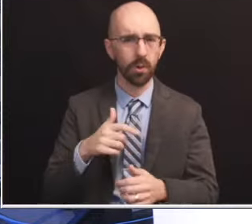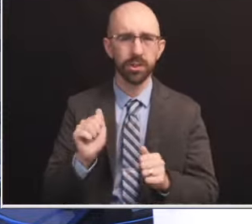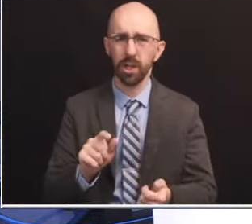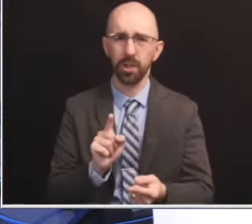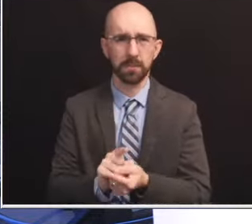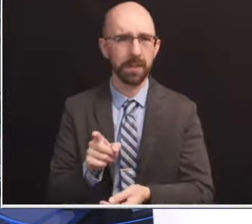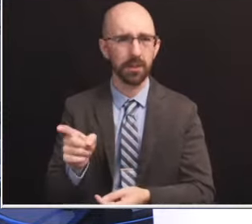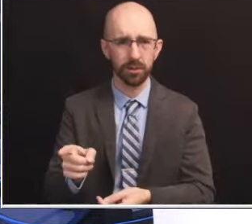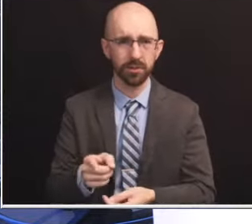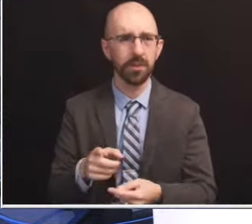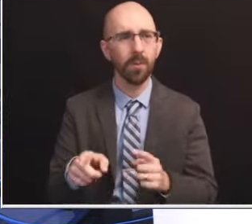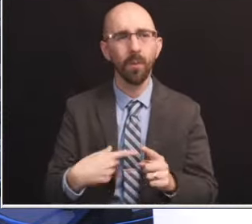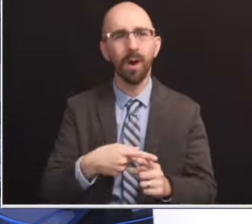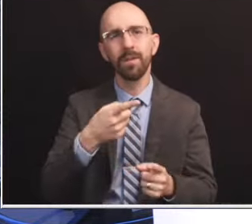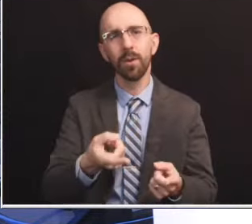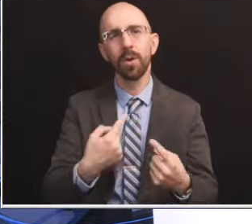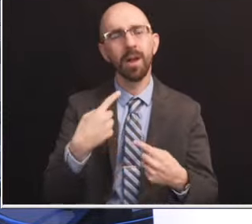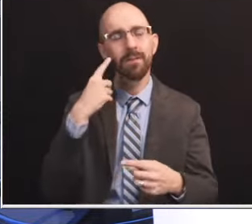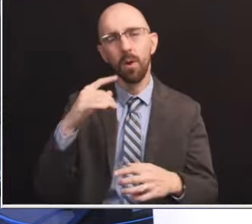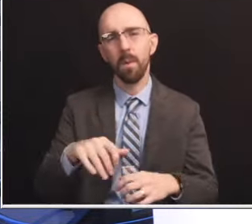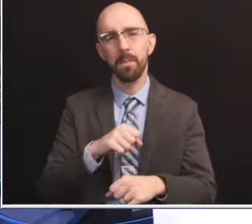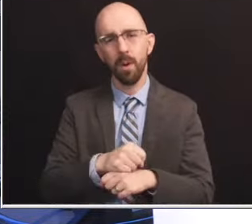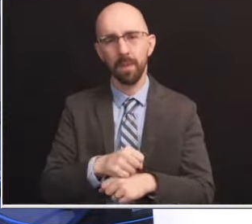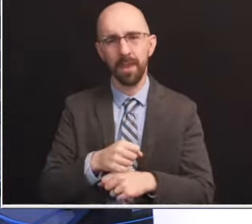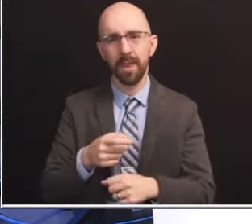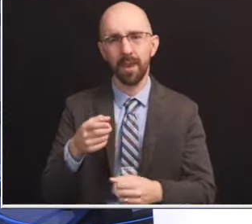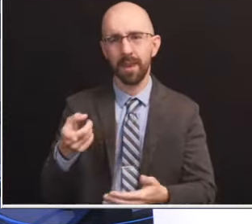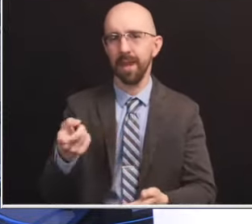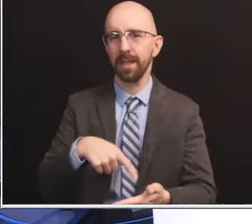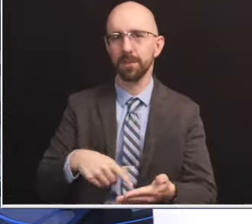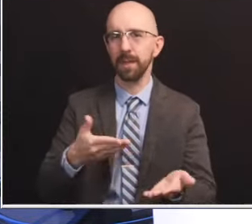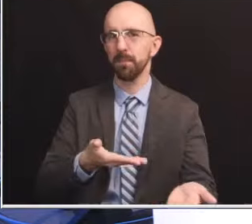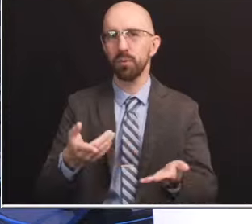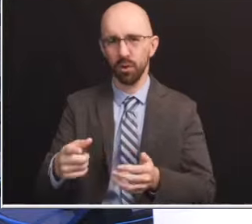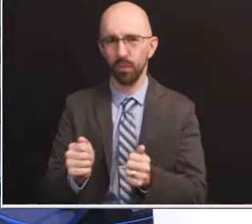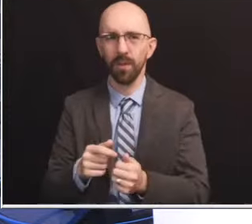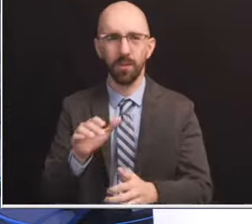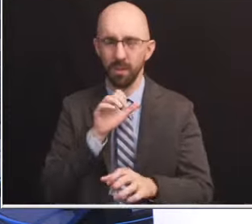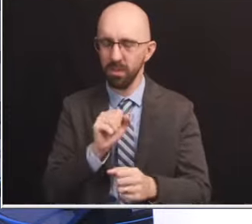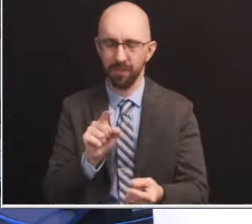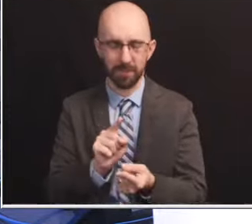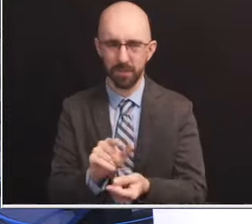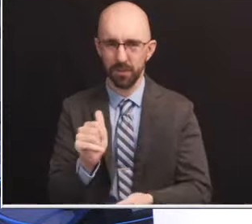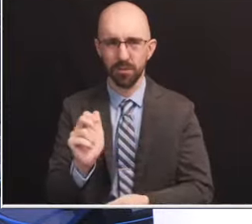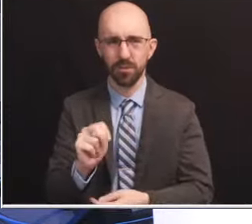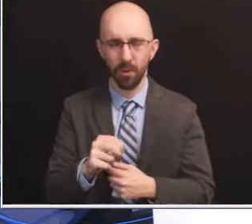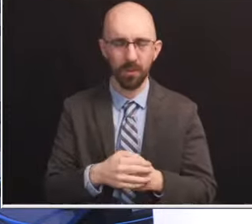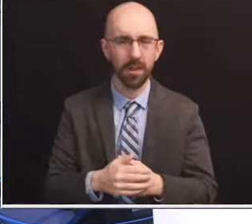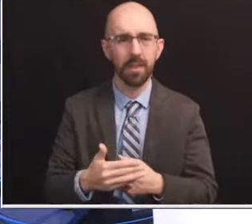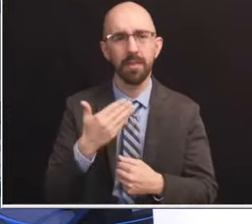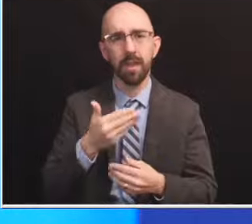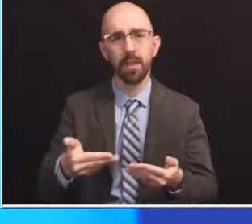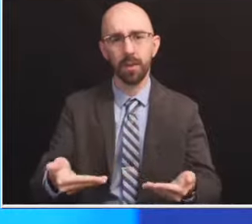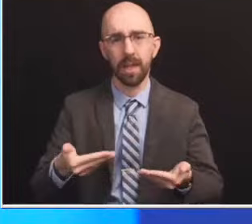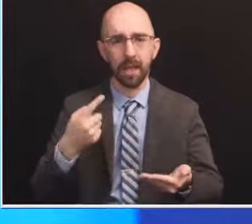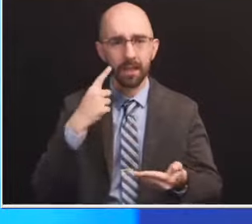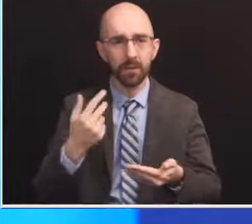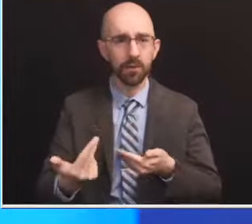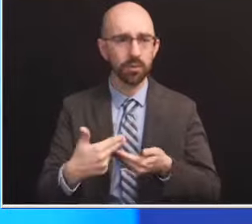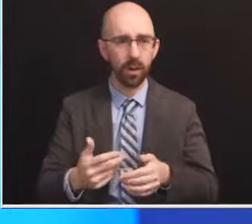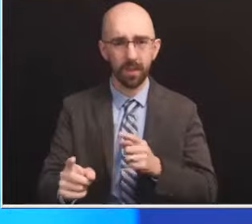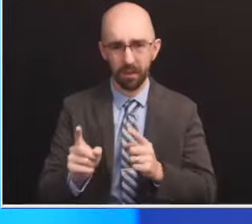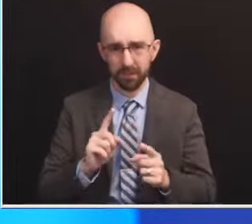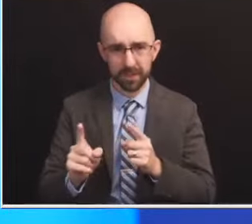her, when you come in for an appointment next, will you bring her by? I will do I would love to meet Joan. And thank you to our guests for joining the conversation.